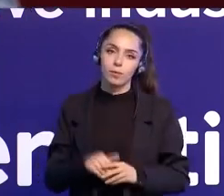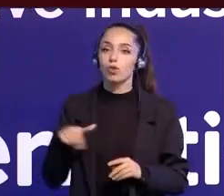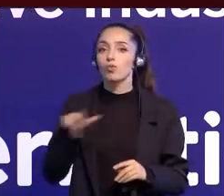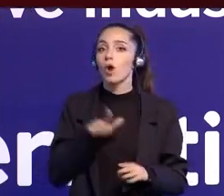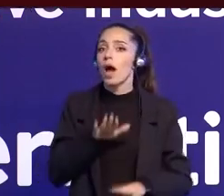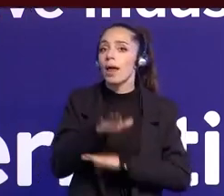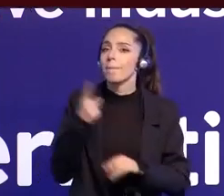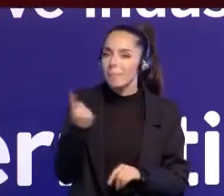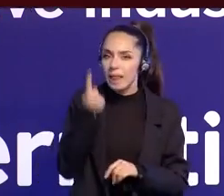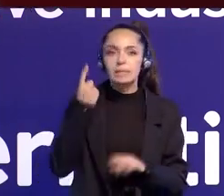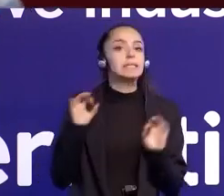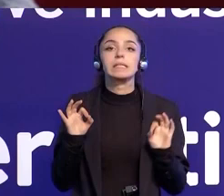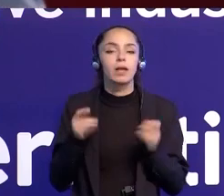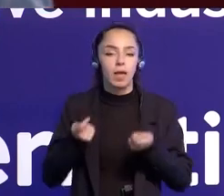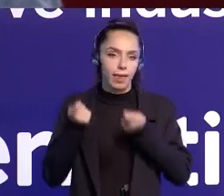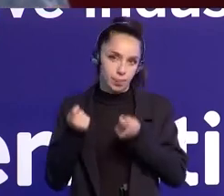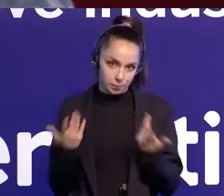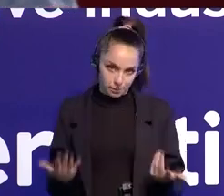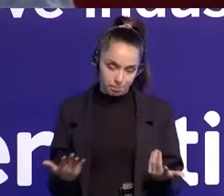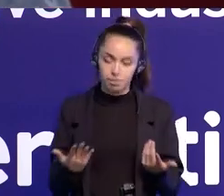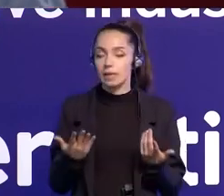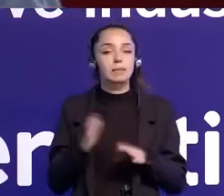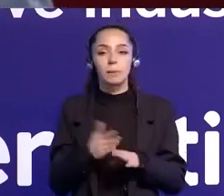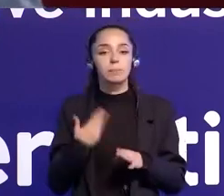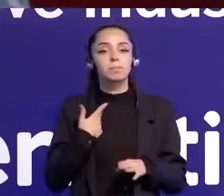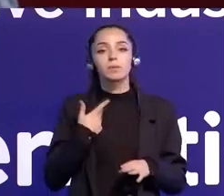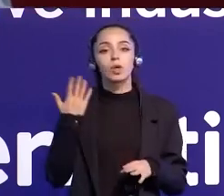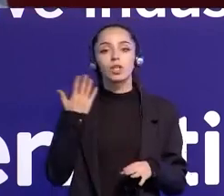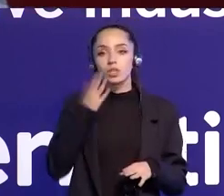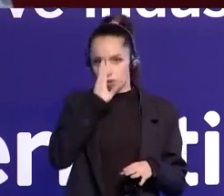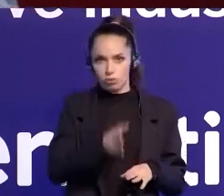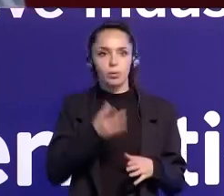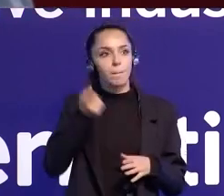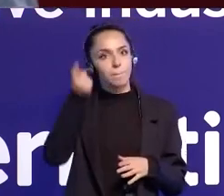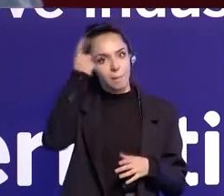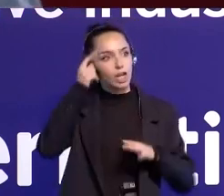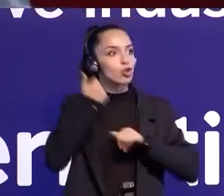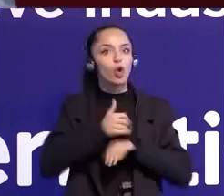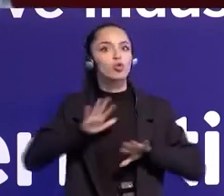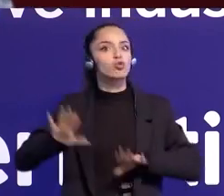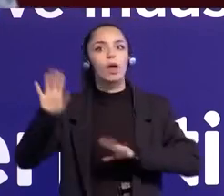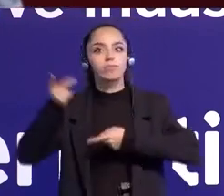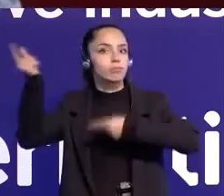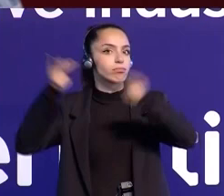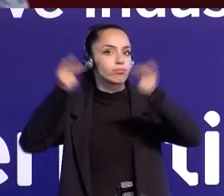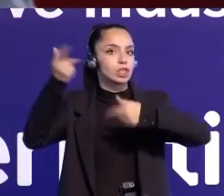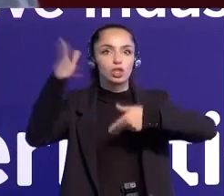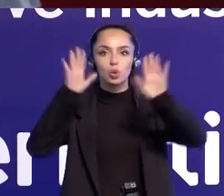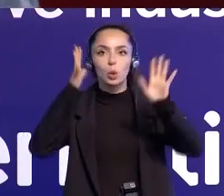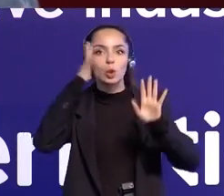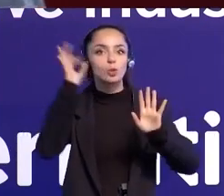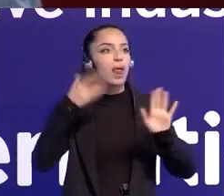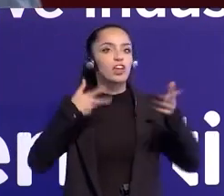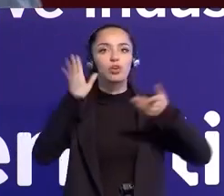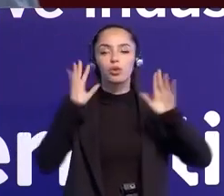because we are losing our people and there is brain drain, but also our creative professionals accessed new markets